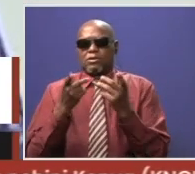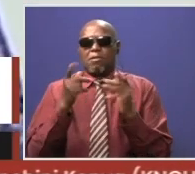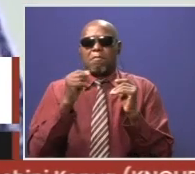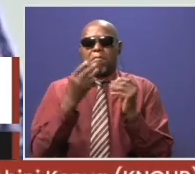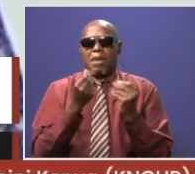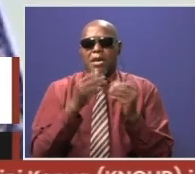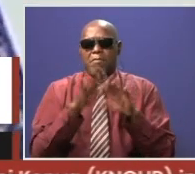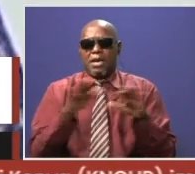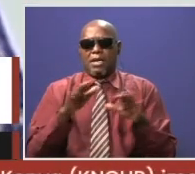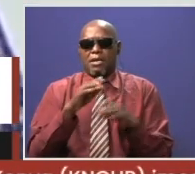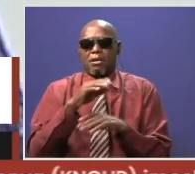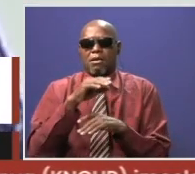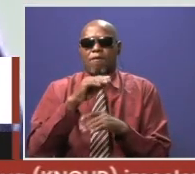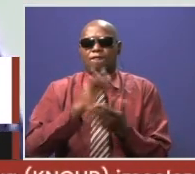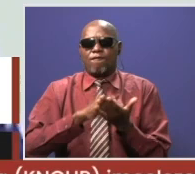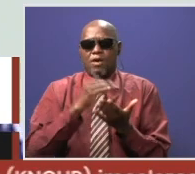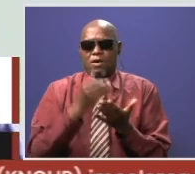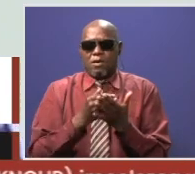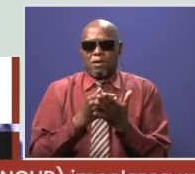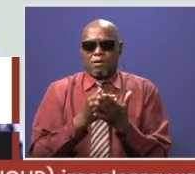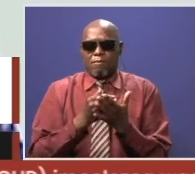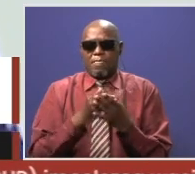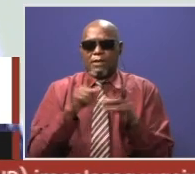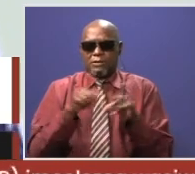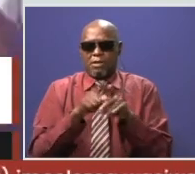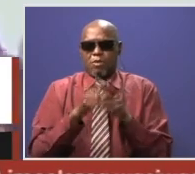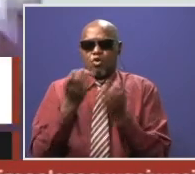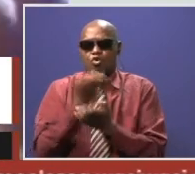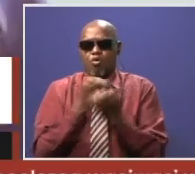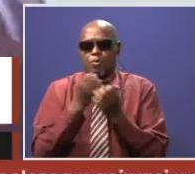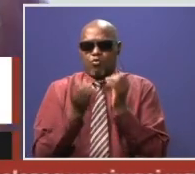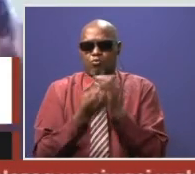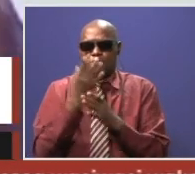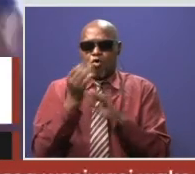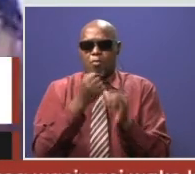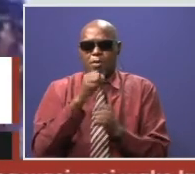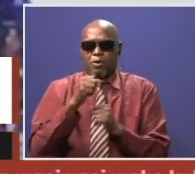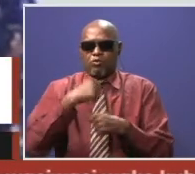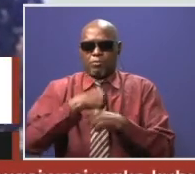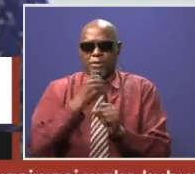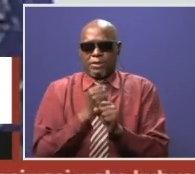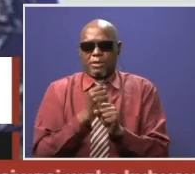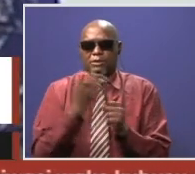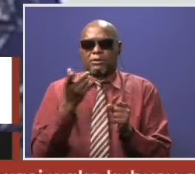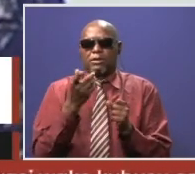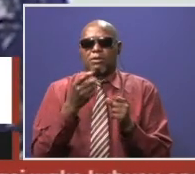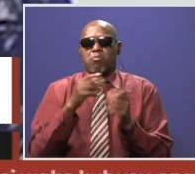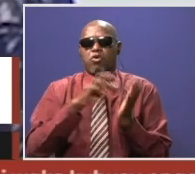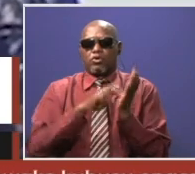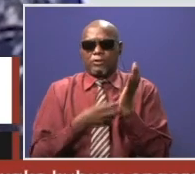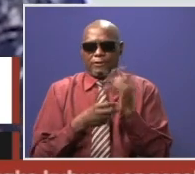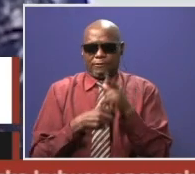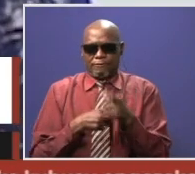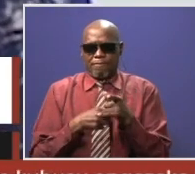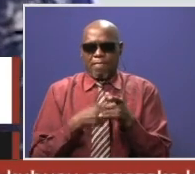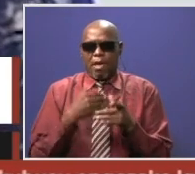the investment corporation that we are establishing in Homa Bay today to build a proper pipeline of bankable projects so that our